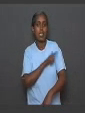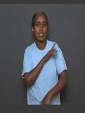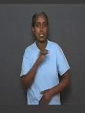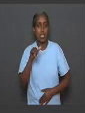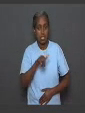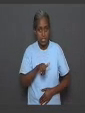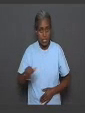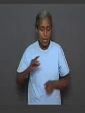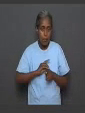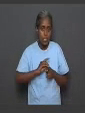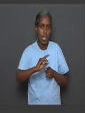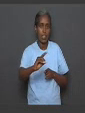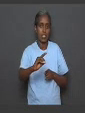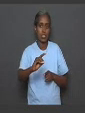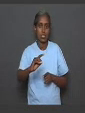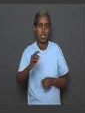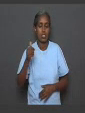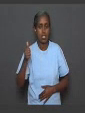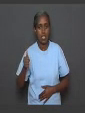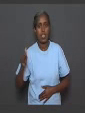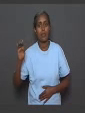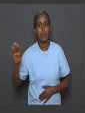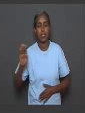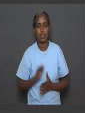same direction as AB.